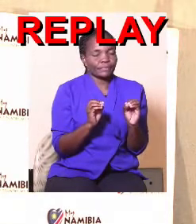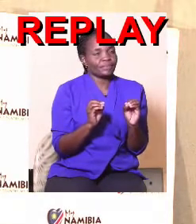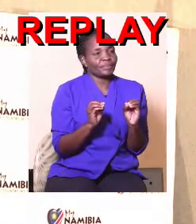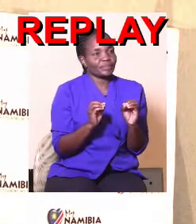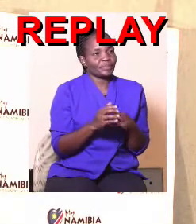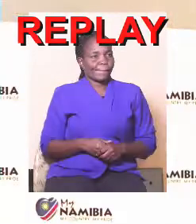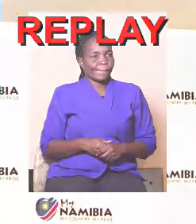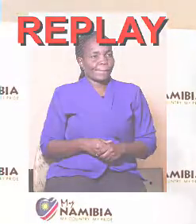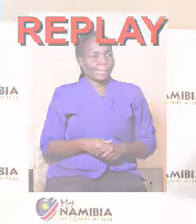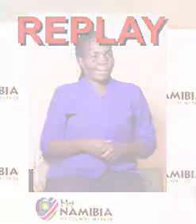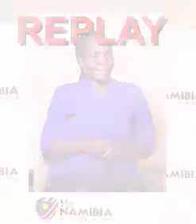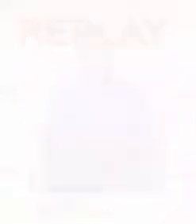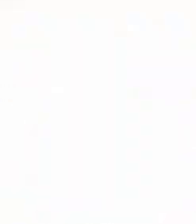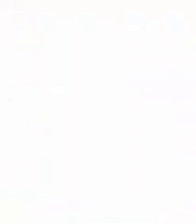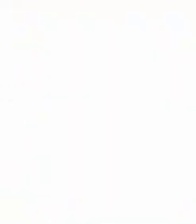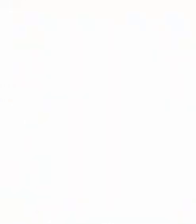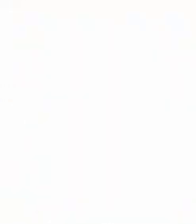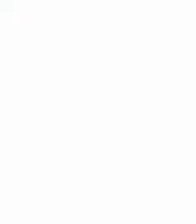you don't want to give your